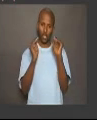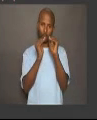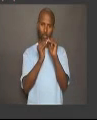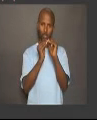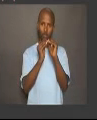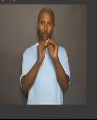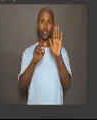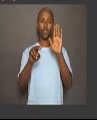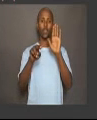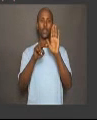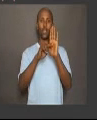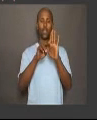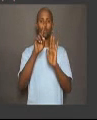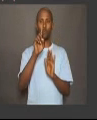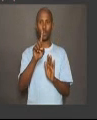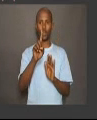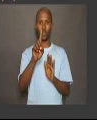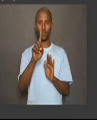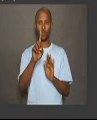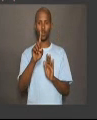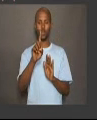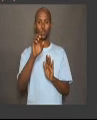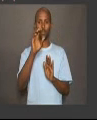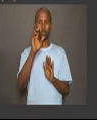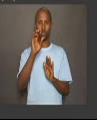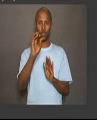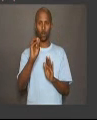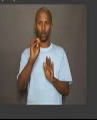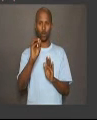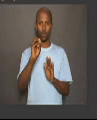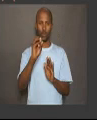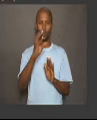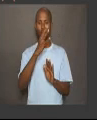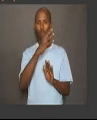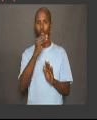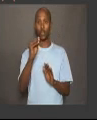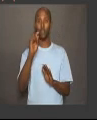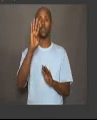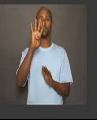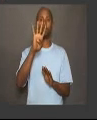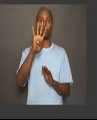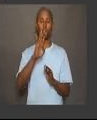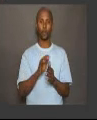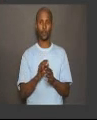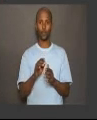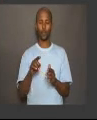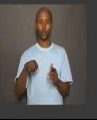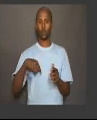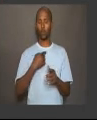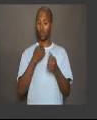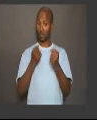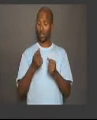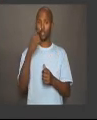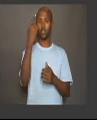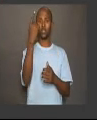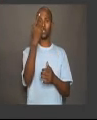equals -1, 0, and 4. We can draw